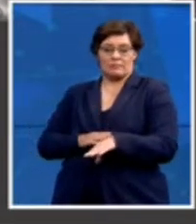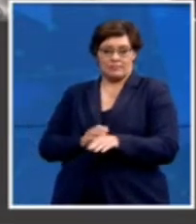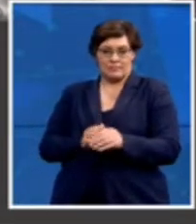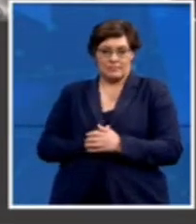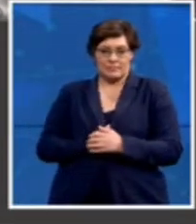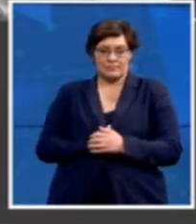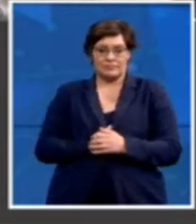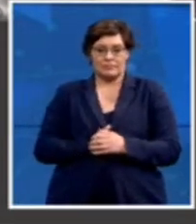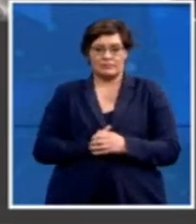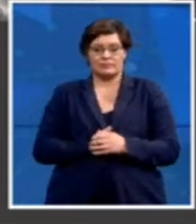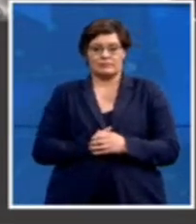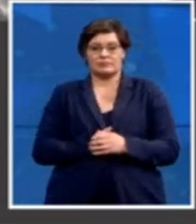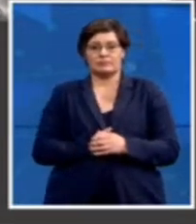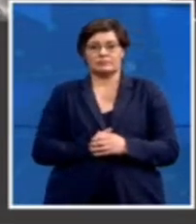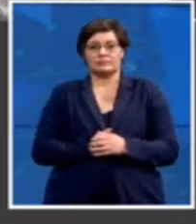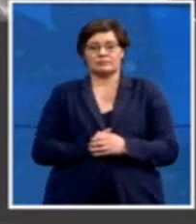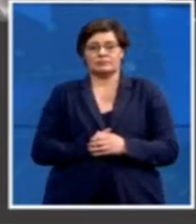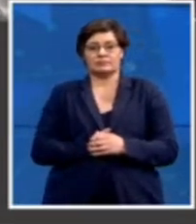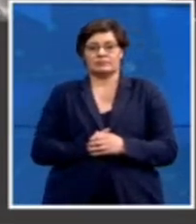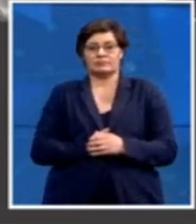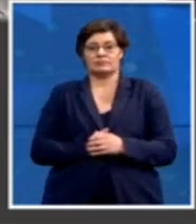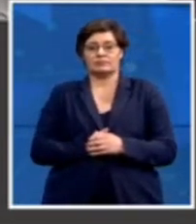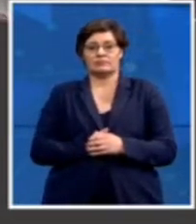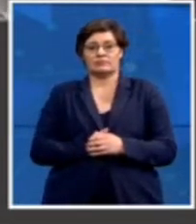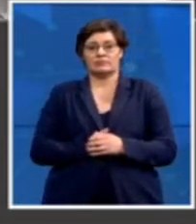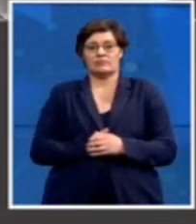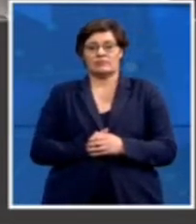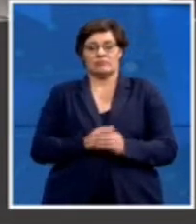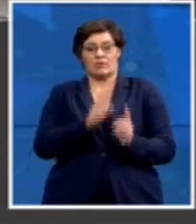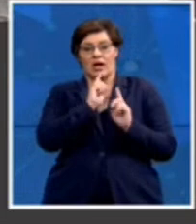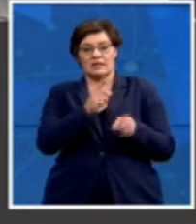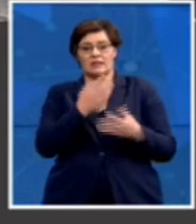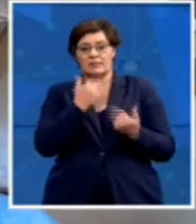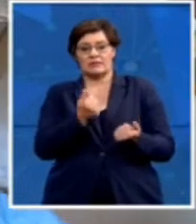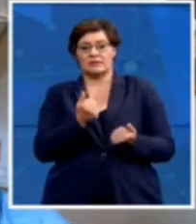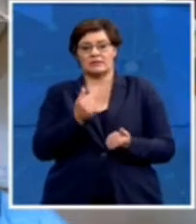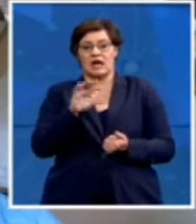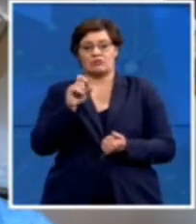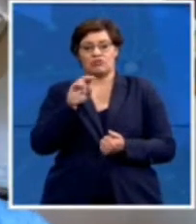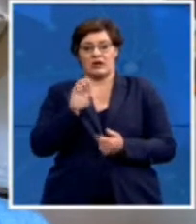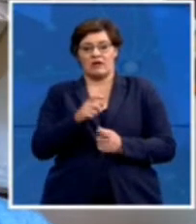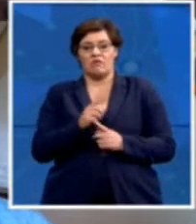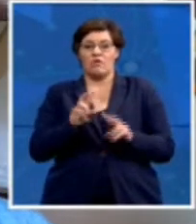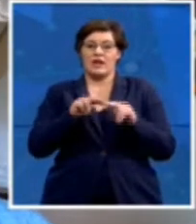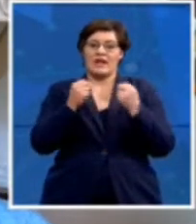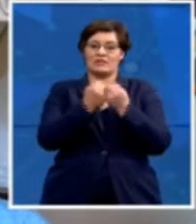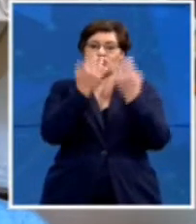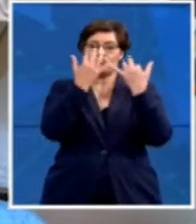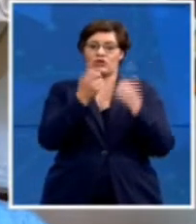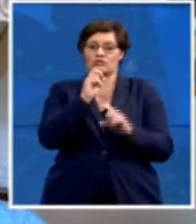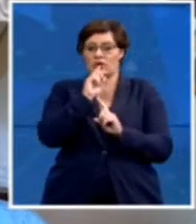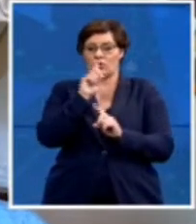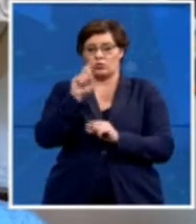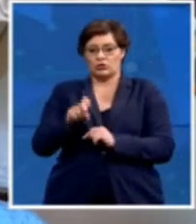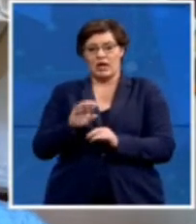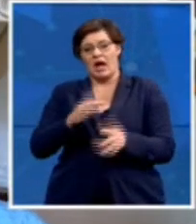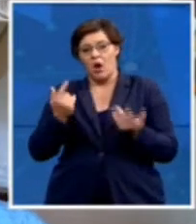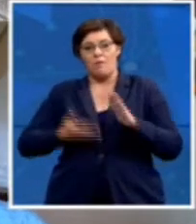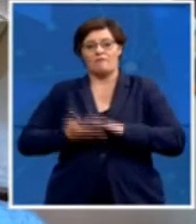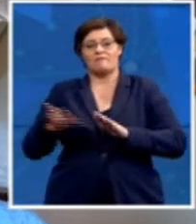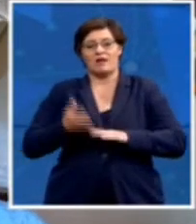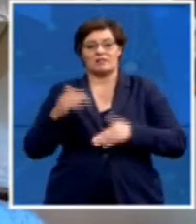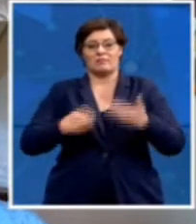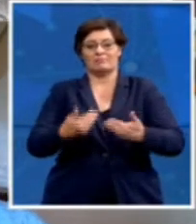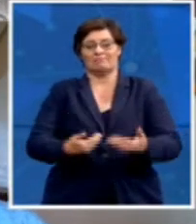Can we get an answer, please, Andre, to the National Treasury question? How can we shorten the process? And after that, will